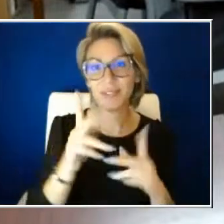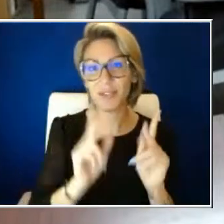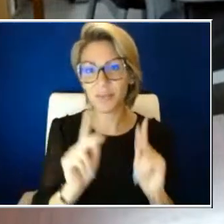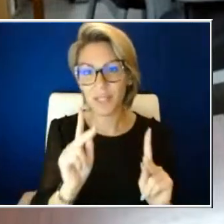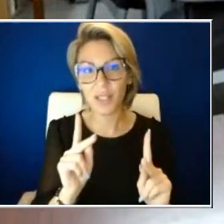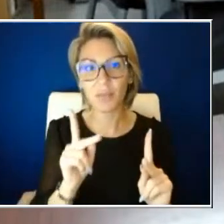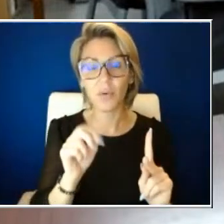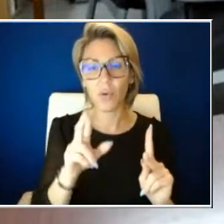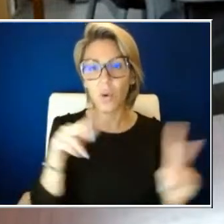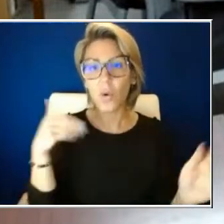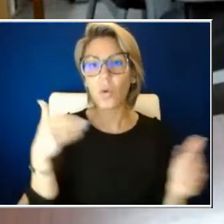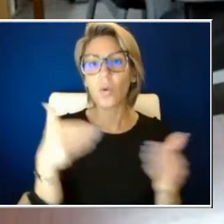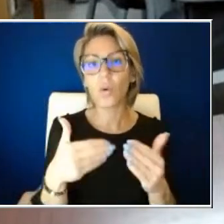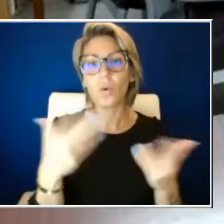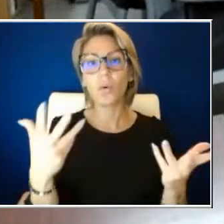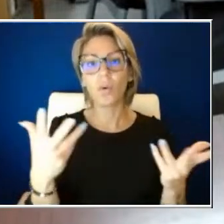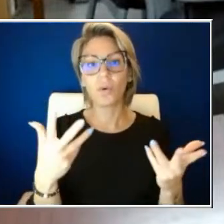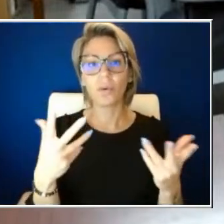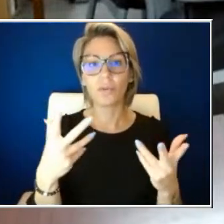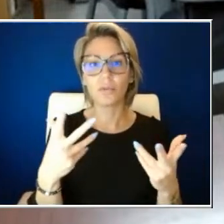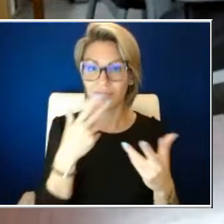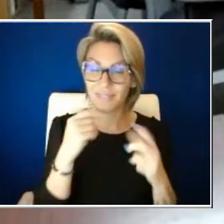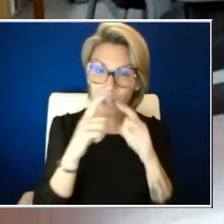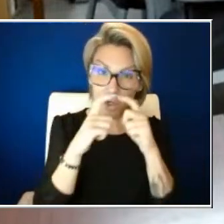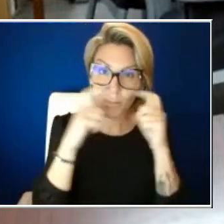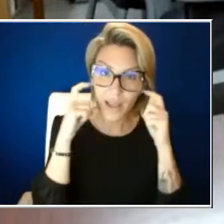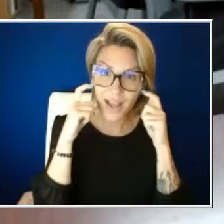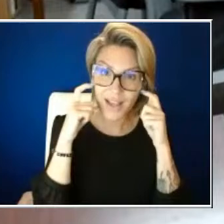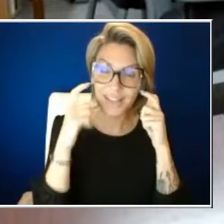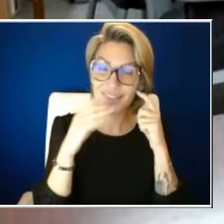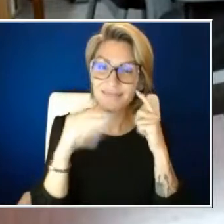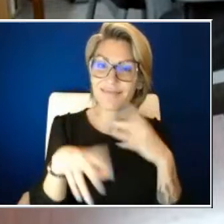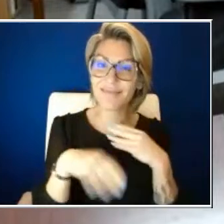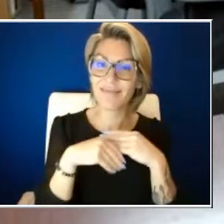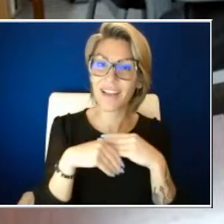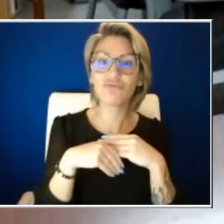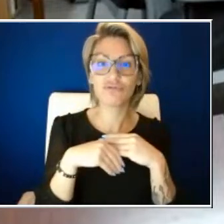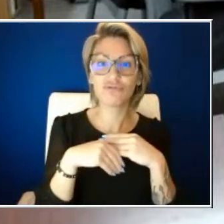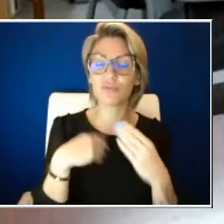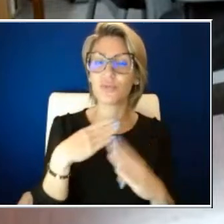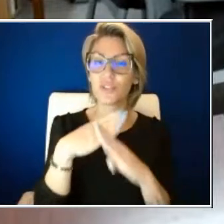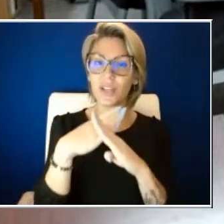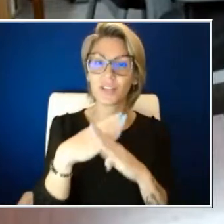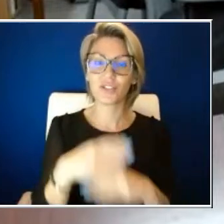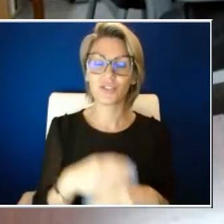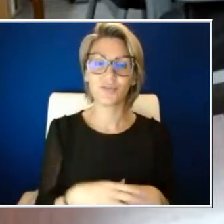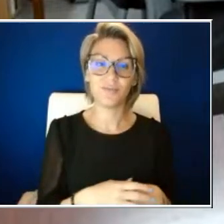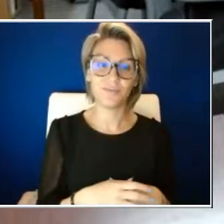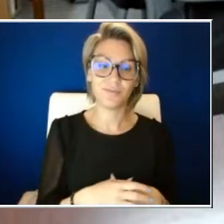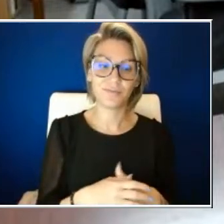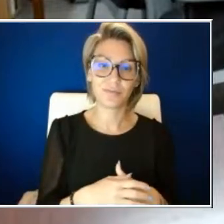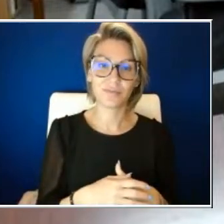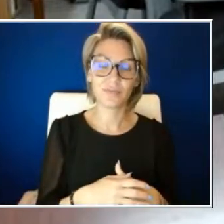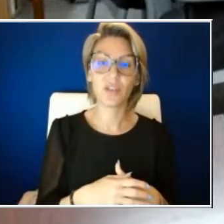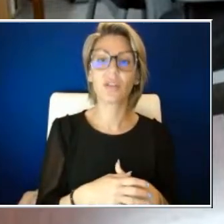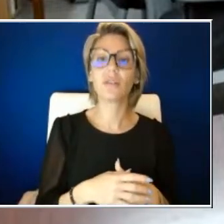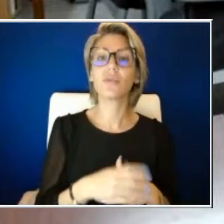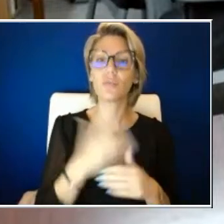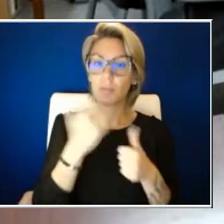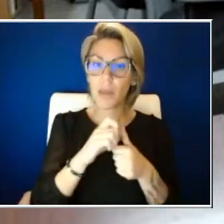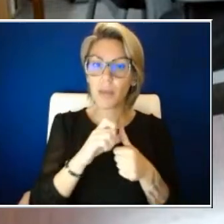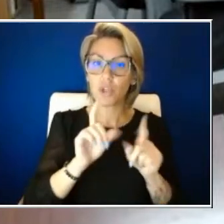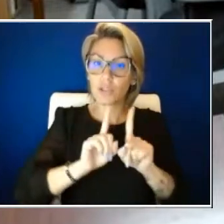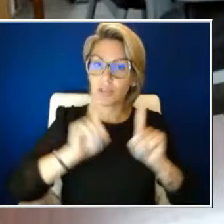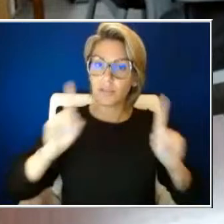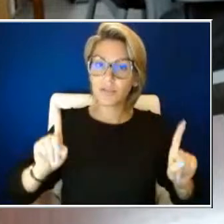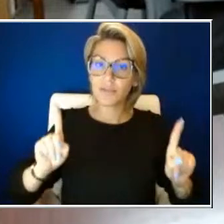close quarters, consider masking as an extra layer of protection. Consider distancing from folks when